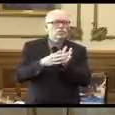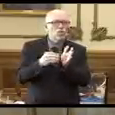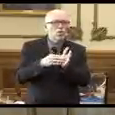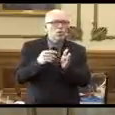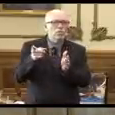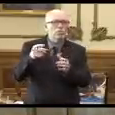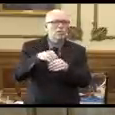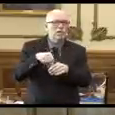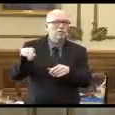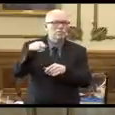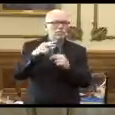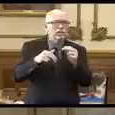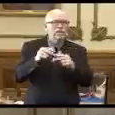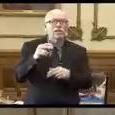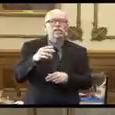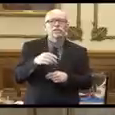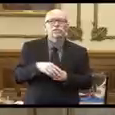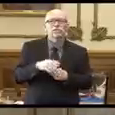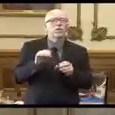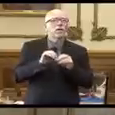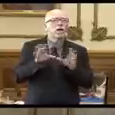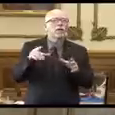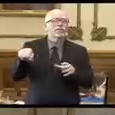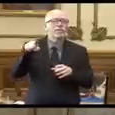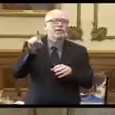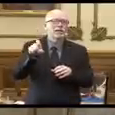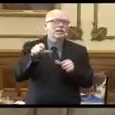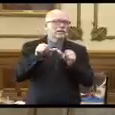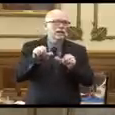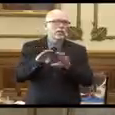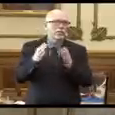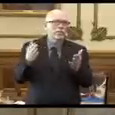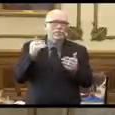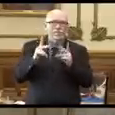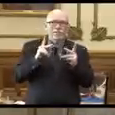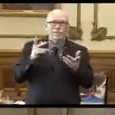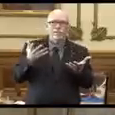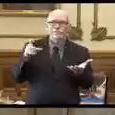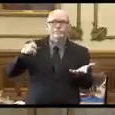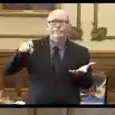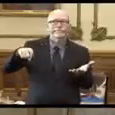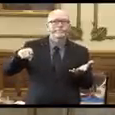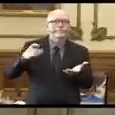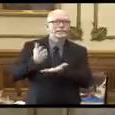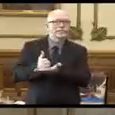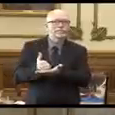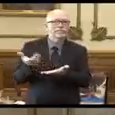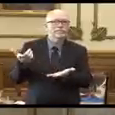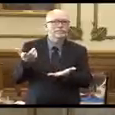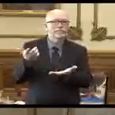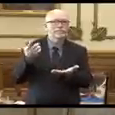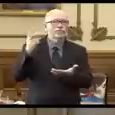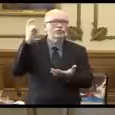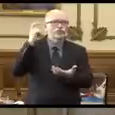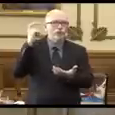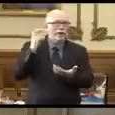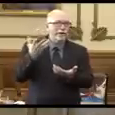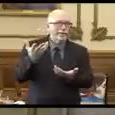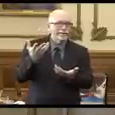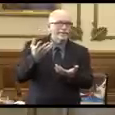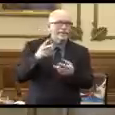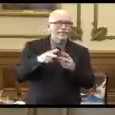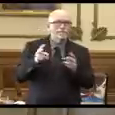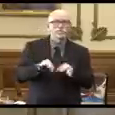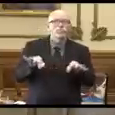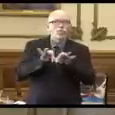those buildings, and obviously they need to stay open because people need to stop. The trucking industry is very